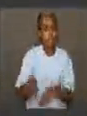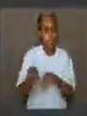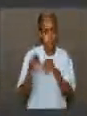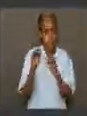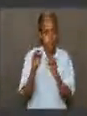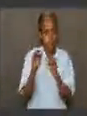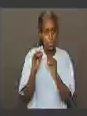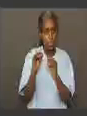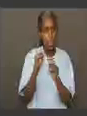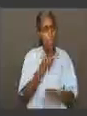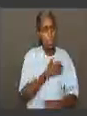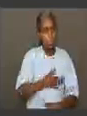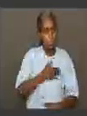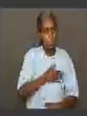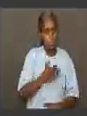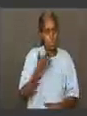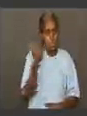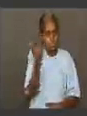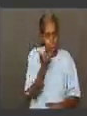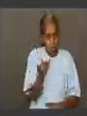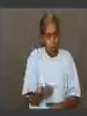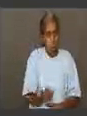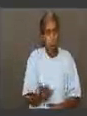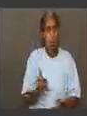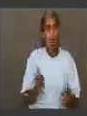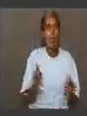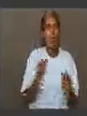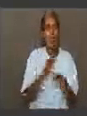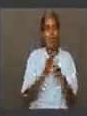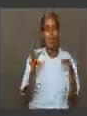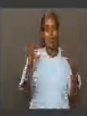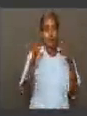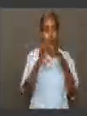Students, please draw a coordinate plane.